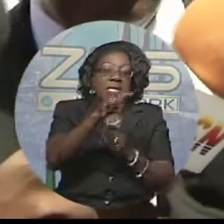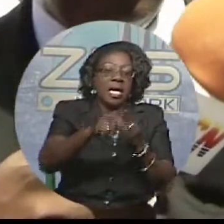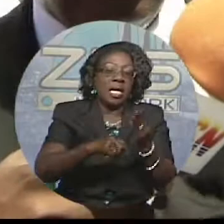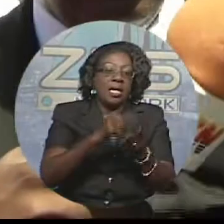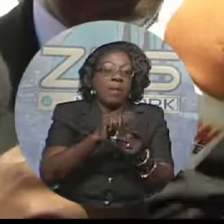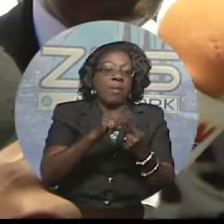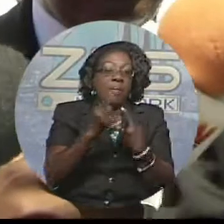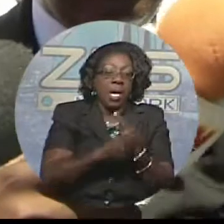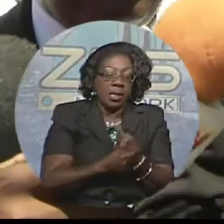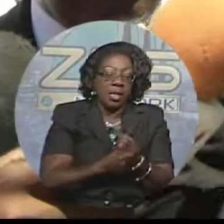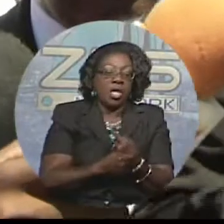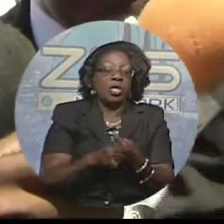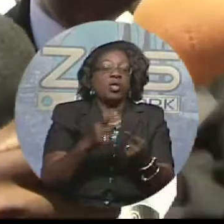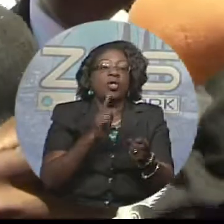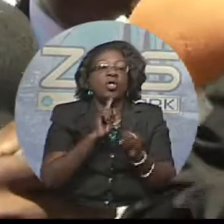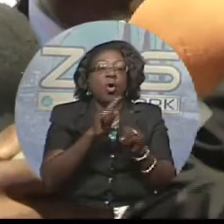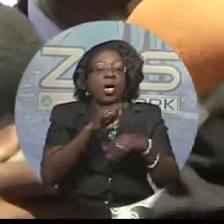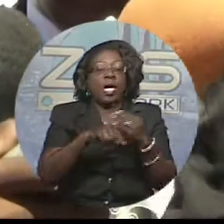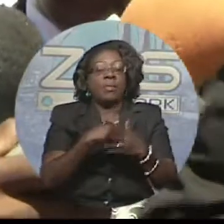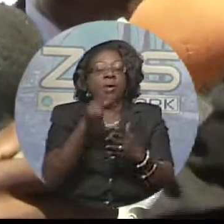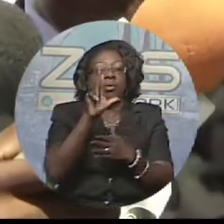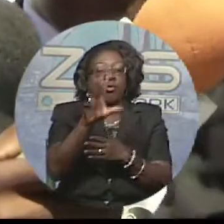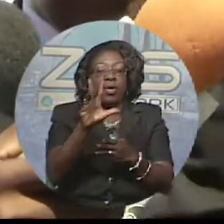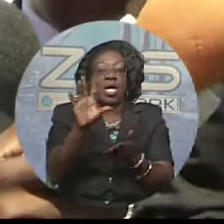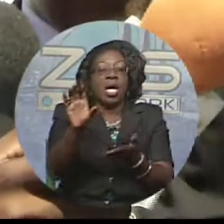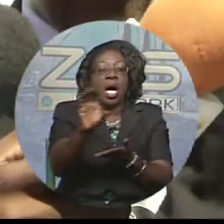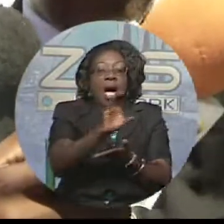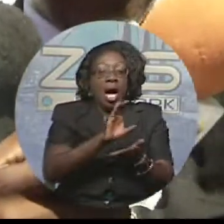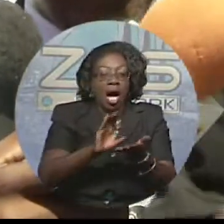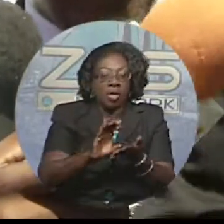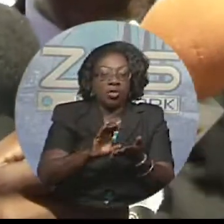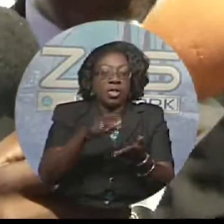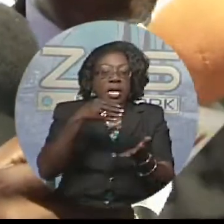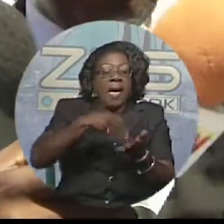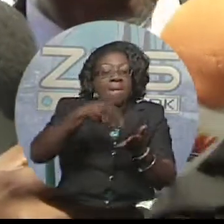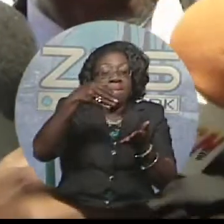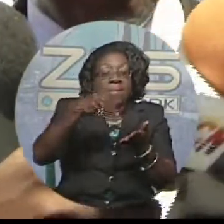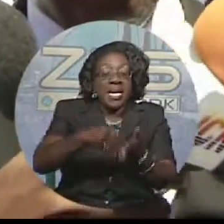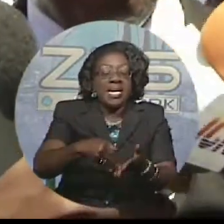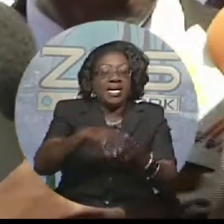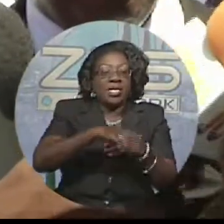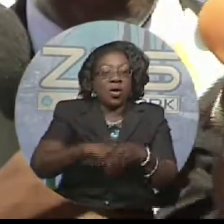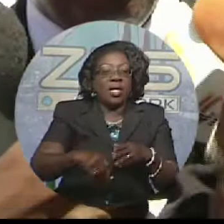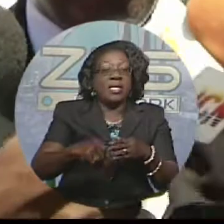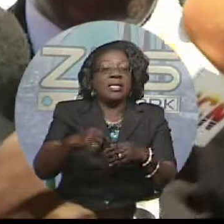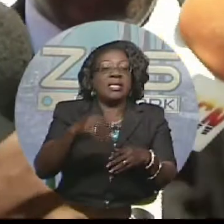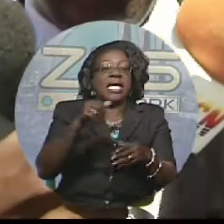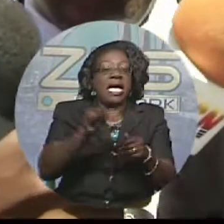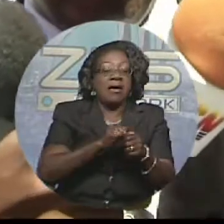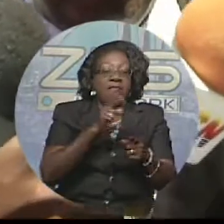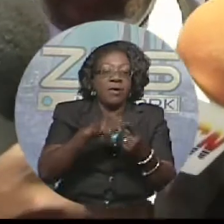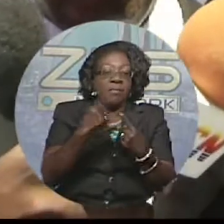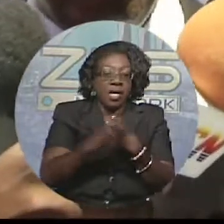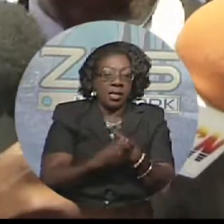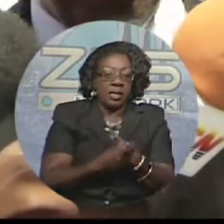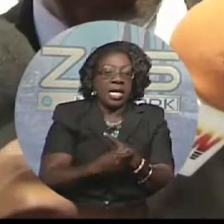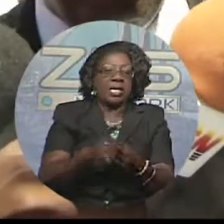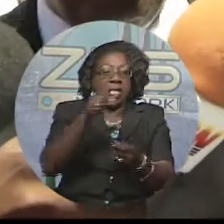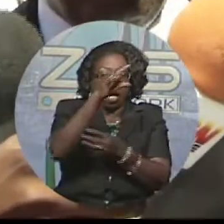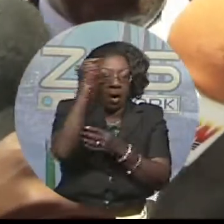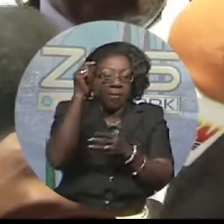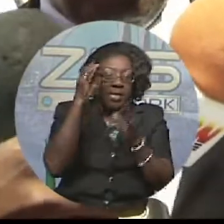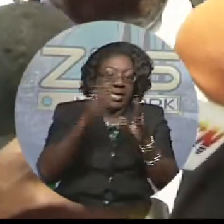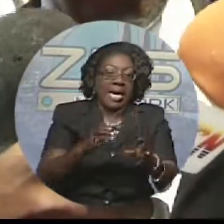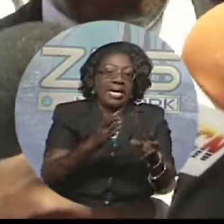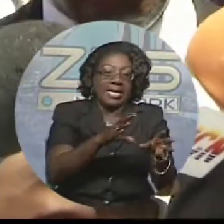month. So you're speaking about $300 million per month that can come into the country's public treasury. That